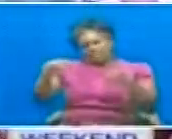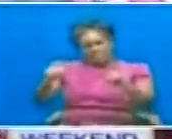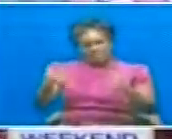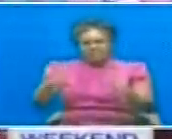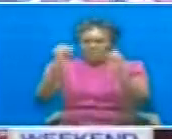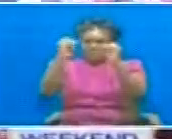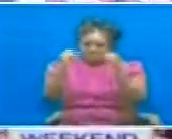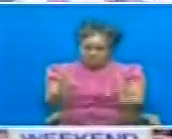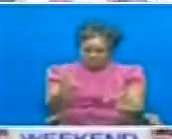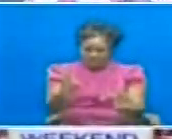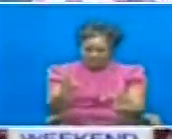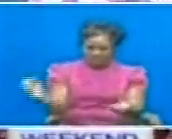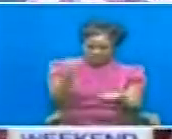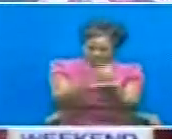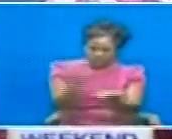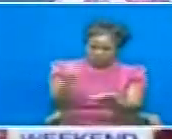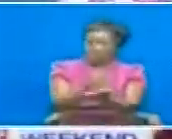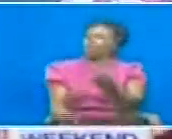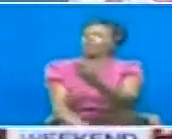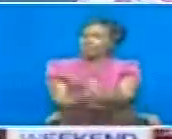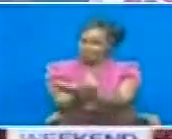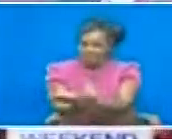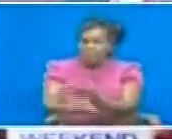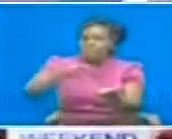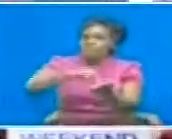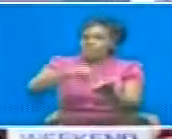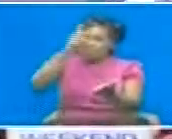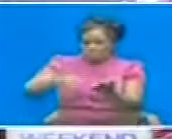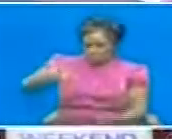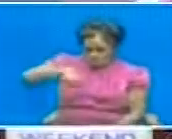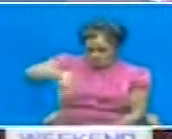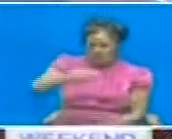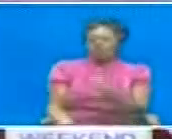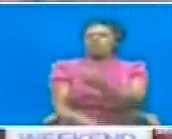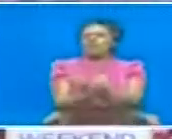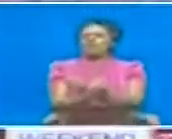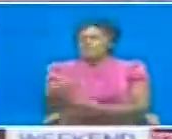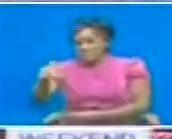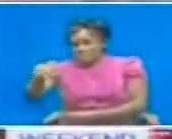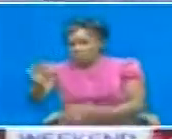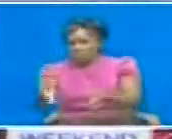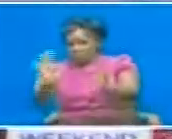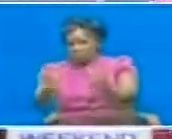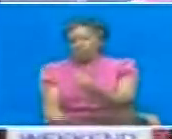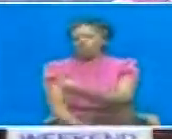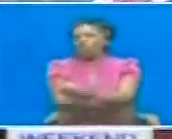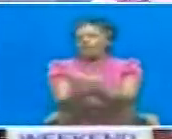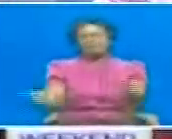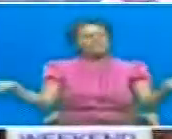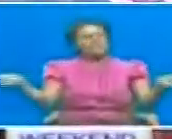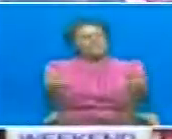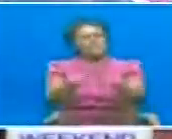If this recruitment was corrupt, it means we are corrupt. Those people that recruited us, they are